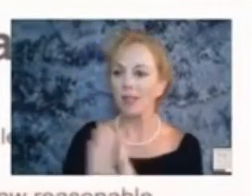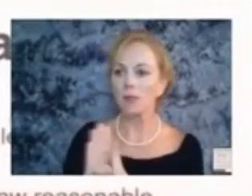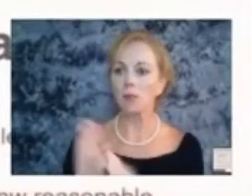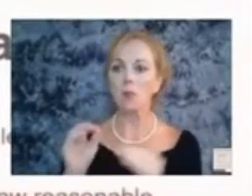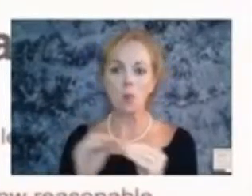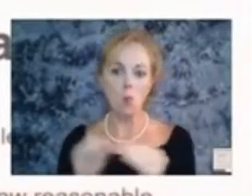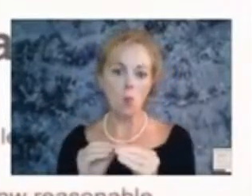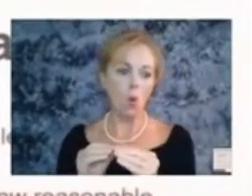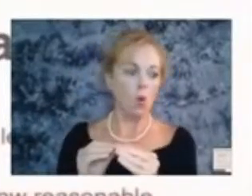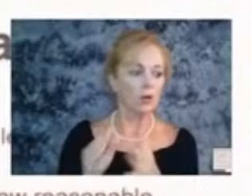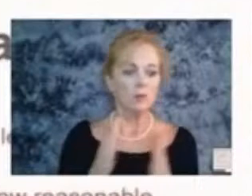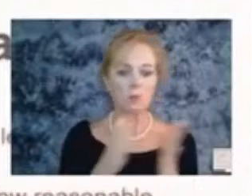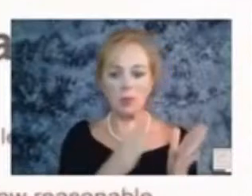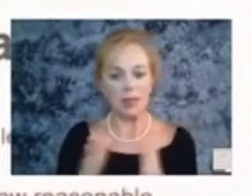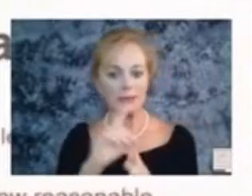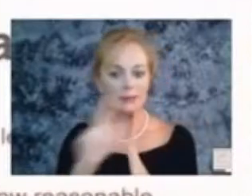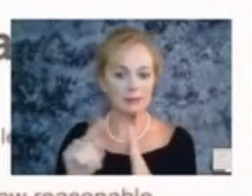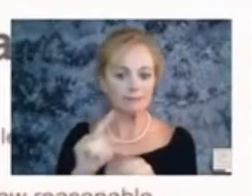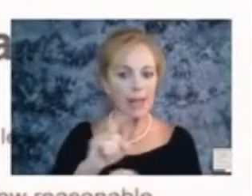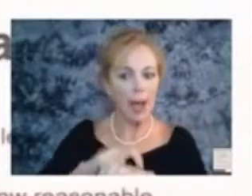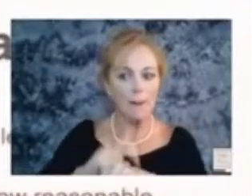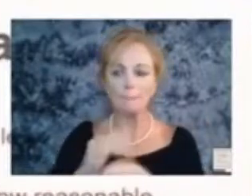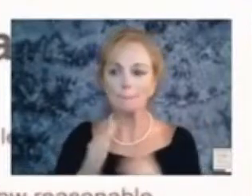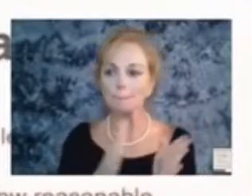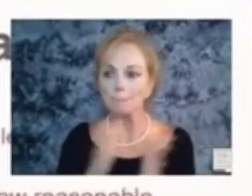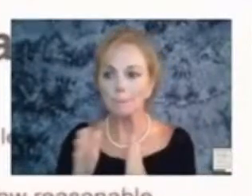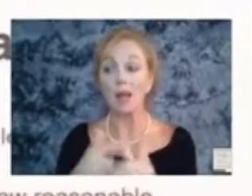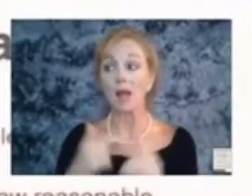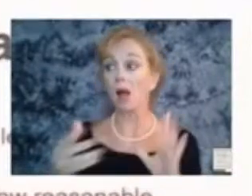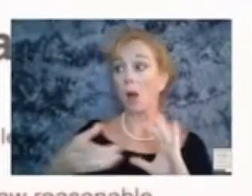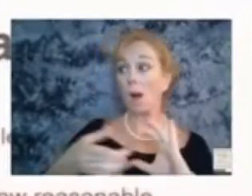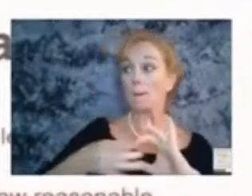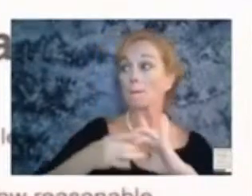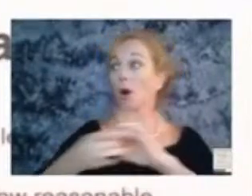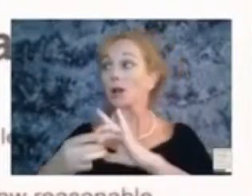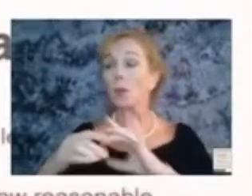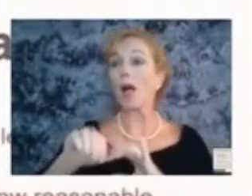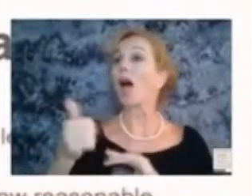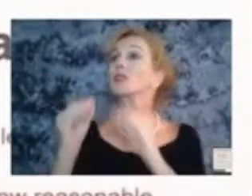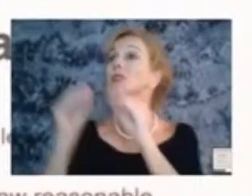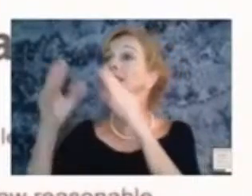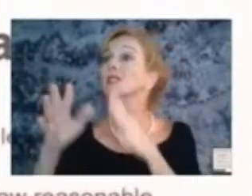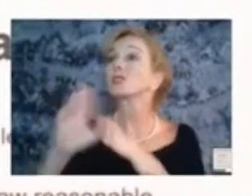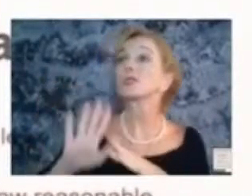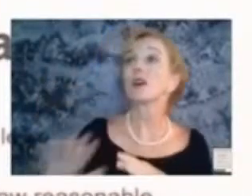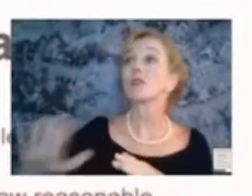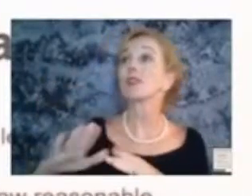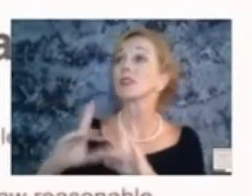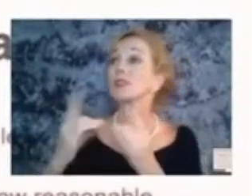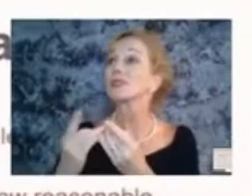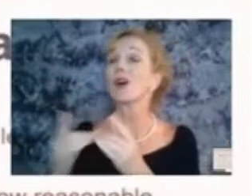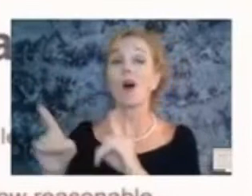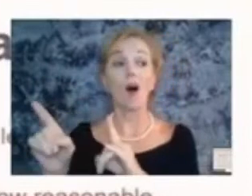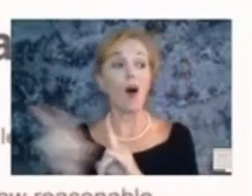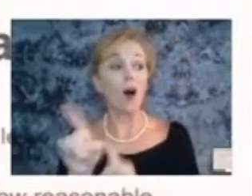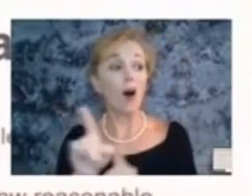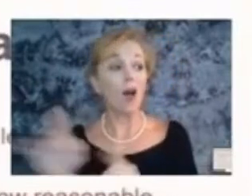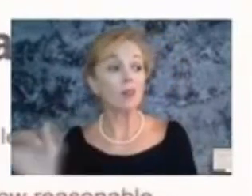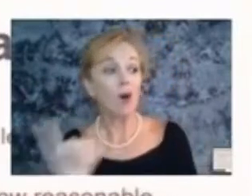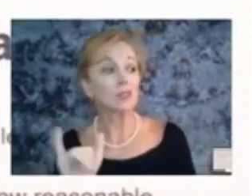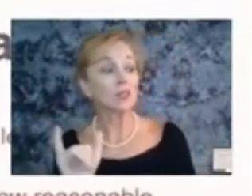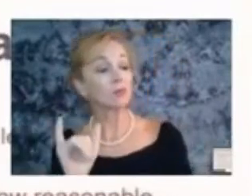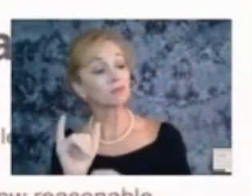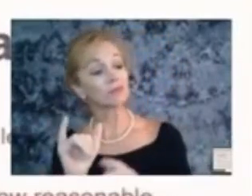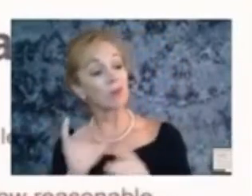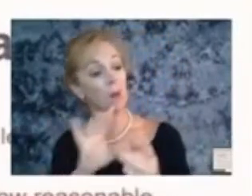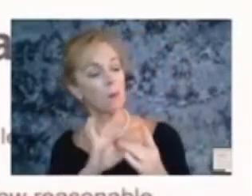more specific around partnering them with other teachers across the district, as well as within their specific schools, to think about how we can